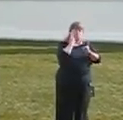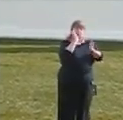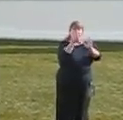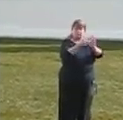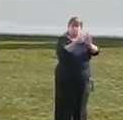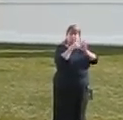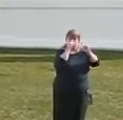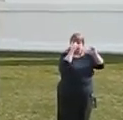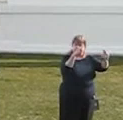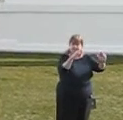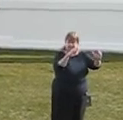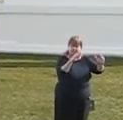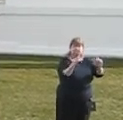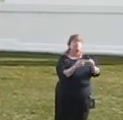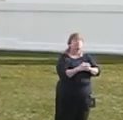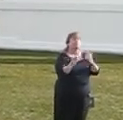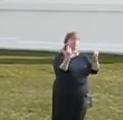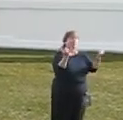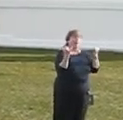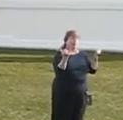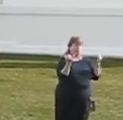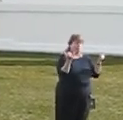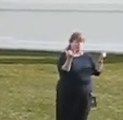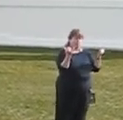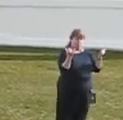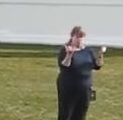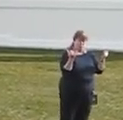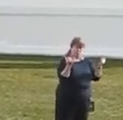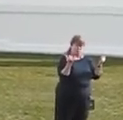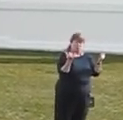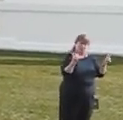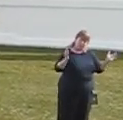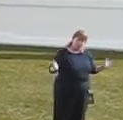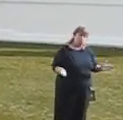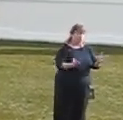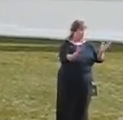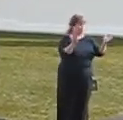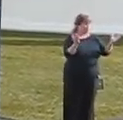required. Right now,